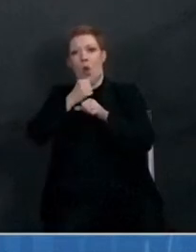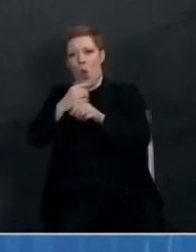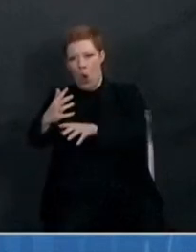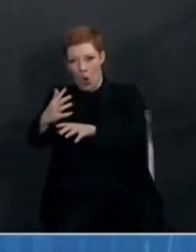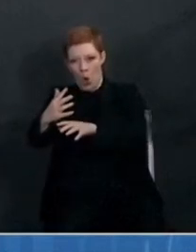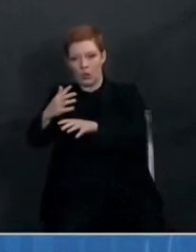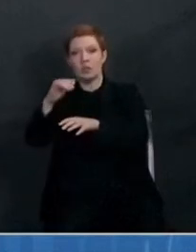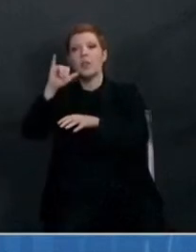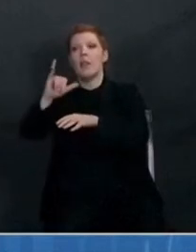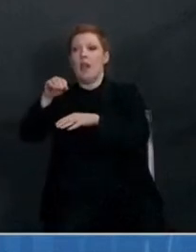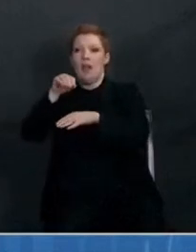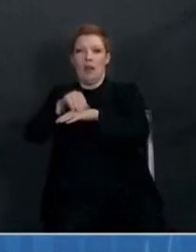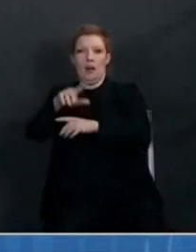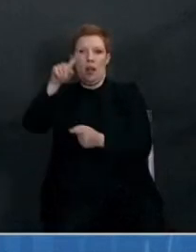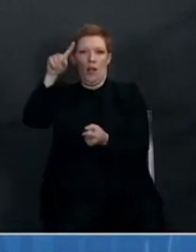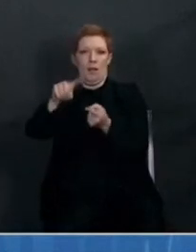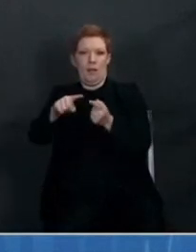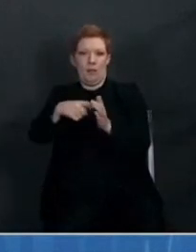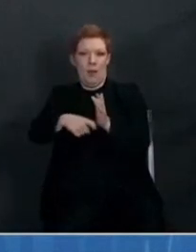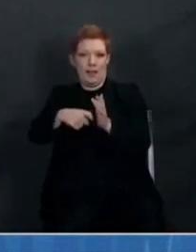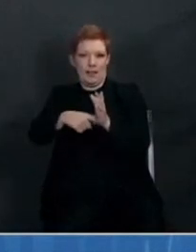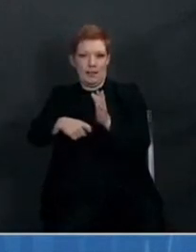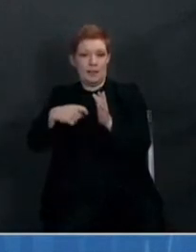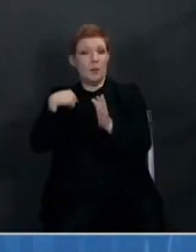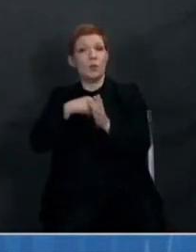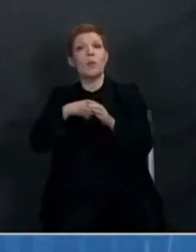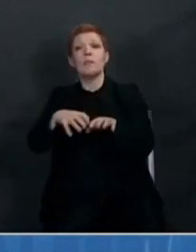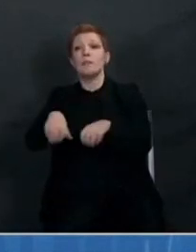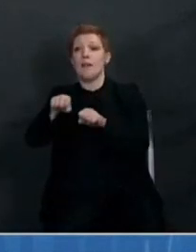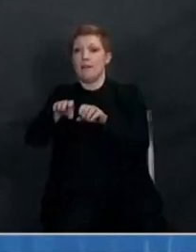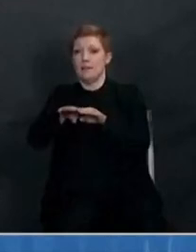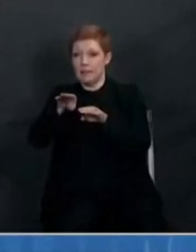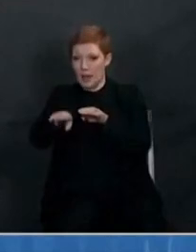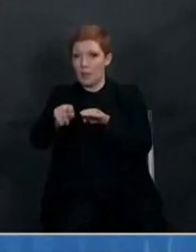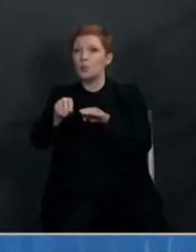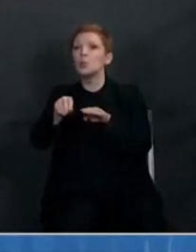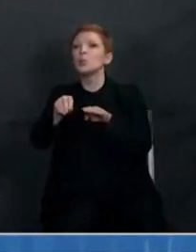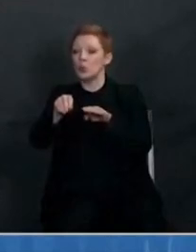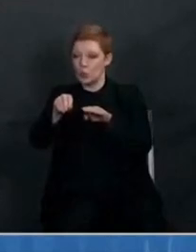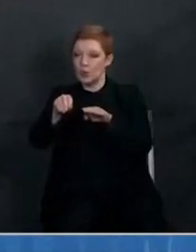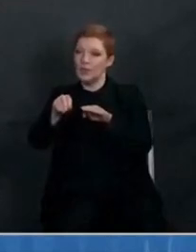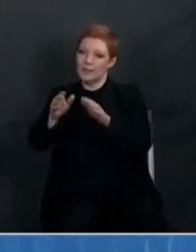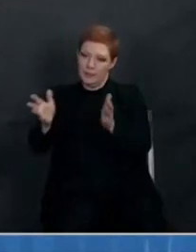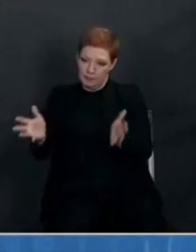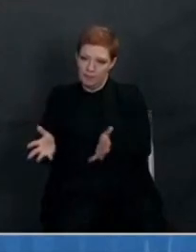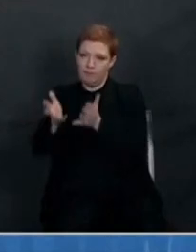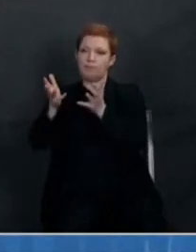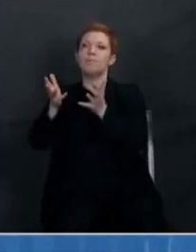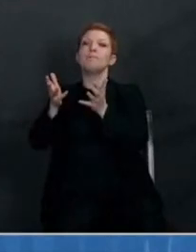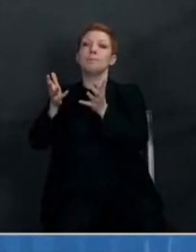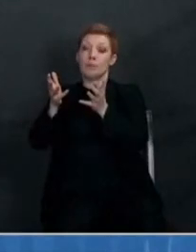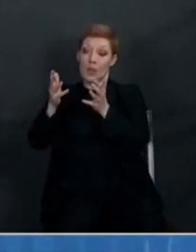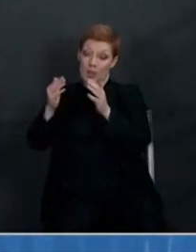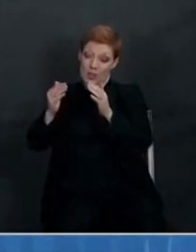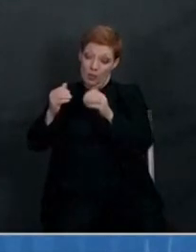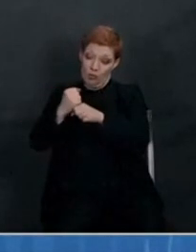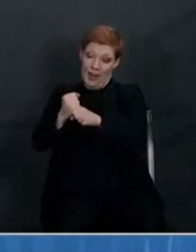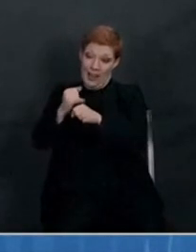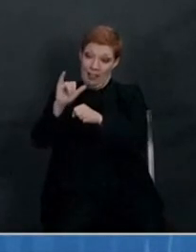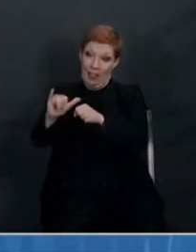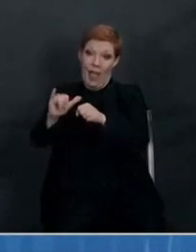egg problem that I think we have taken a step to solve today by creating mass production so that we will have tens of millions